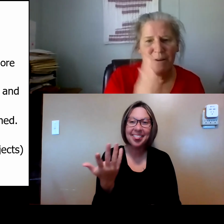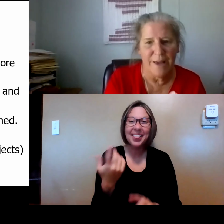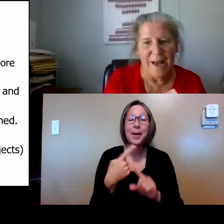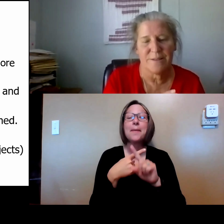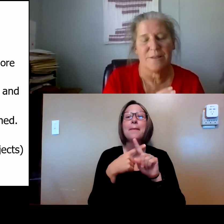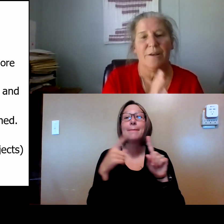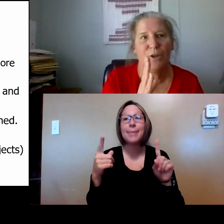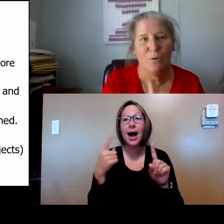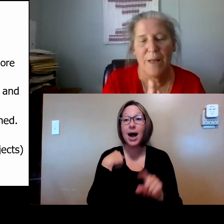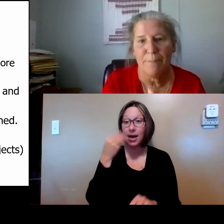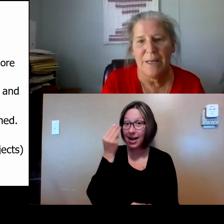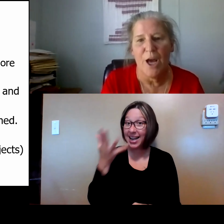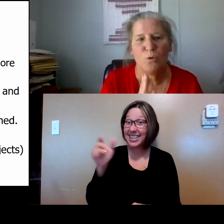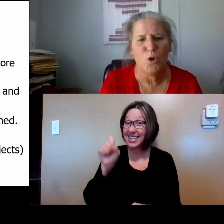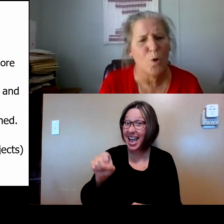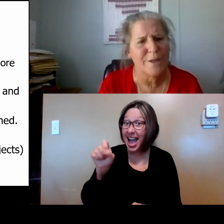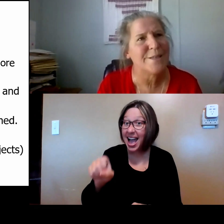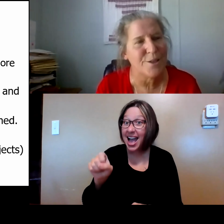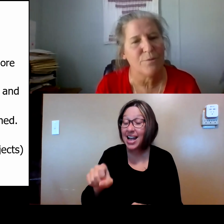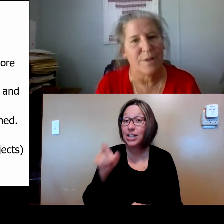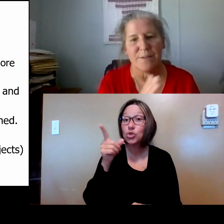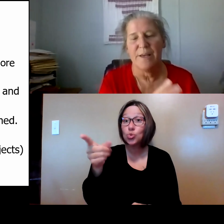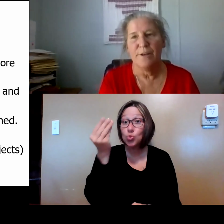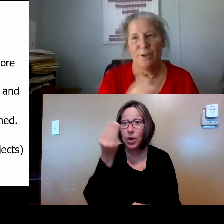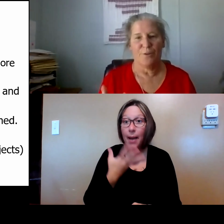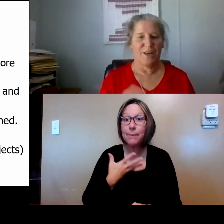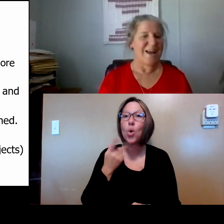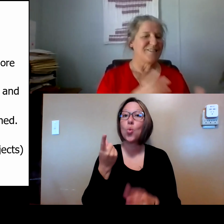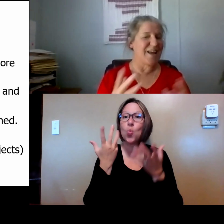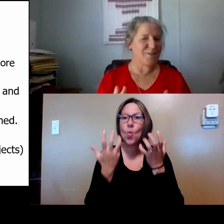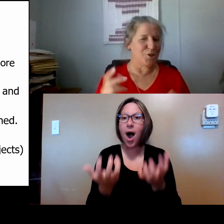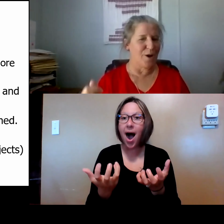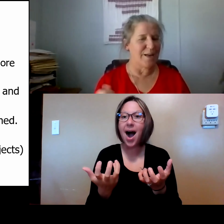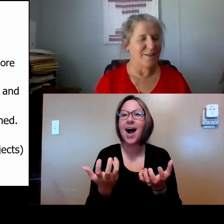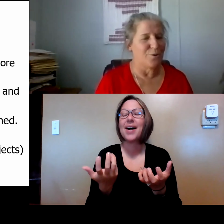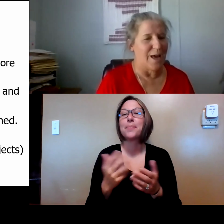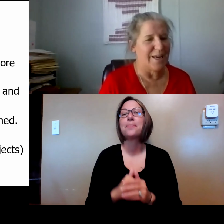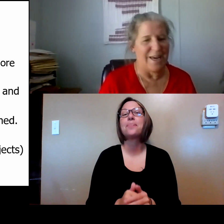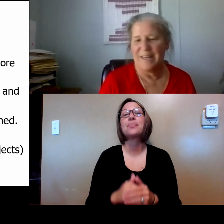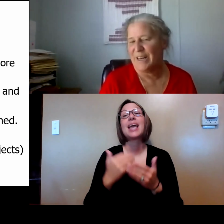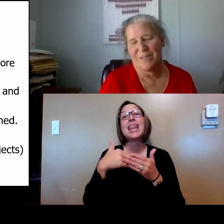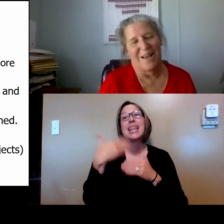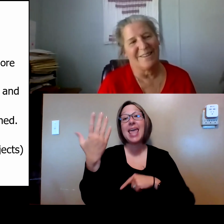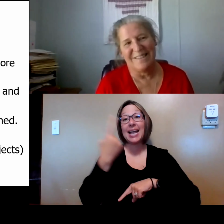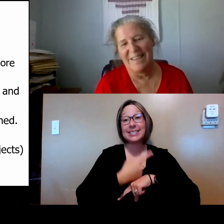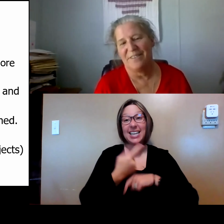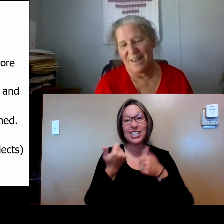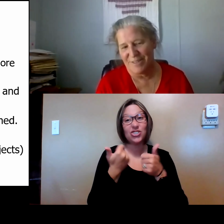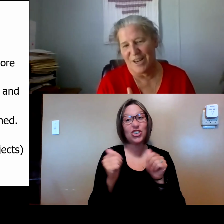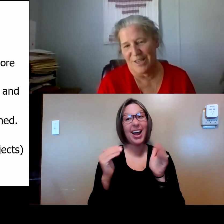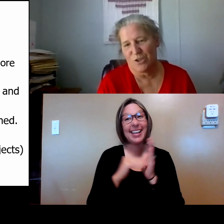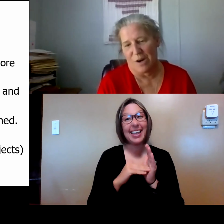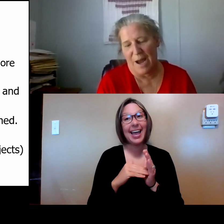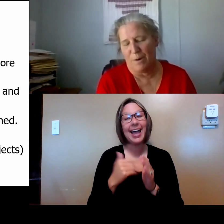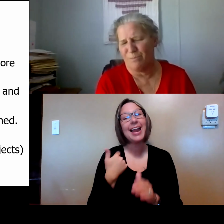know, yes, you let me know you wanted to do this. The next day she tried to do that again. And it was like,